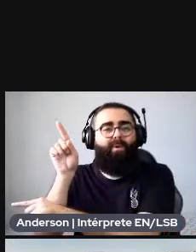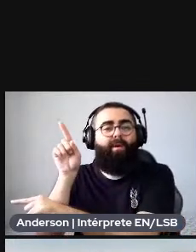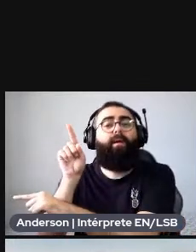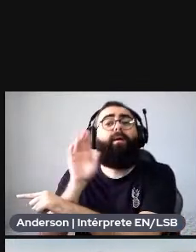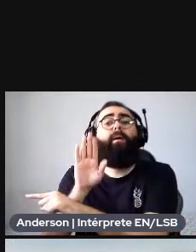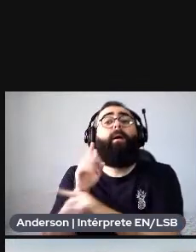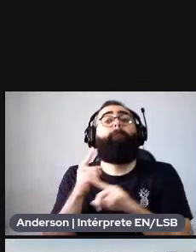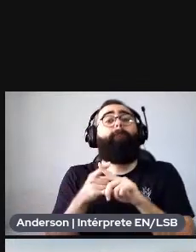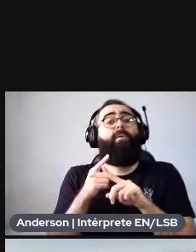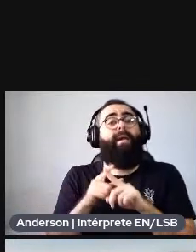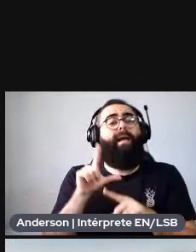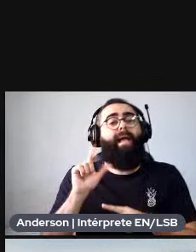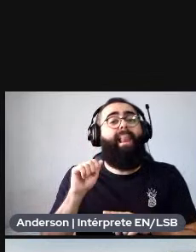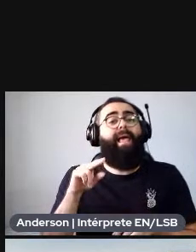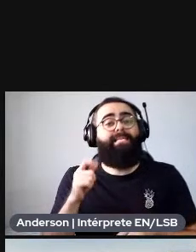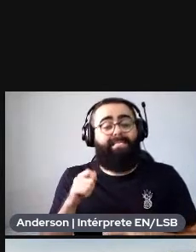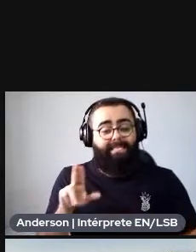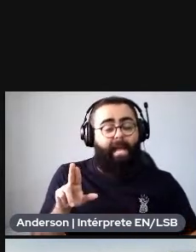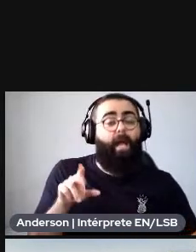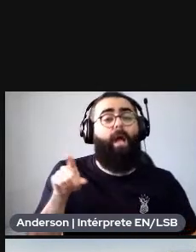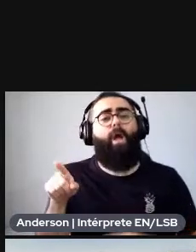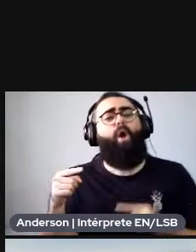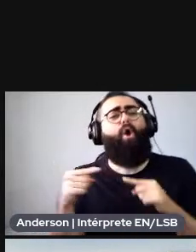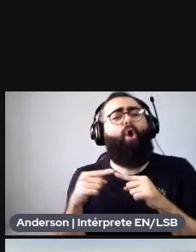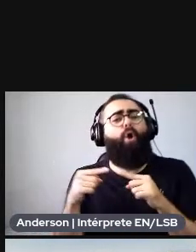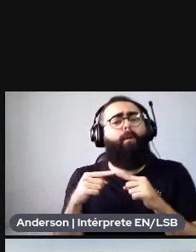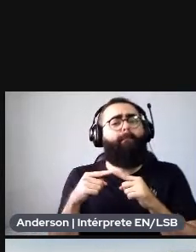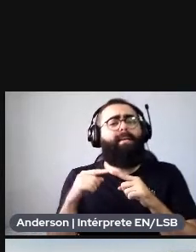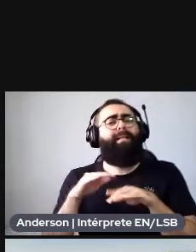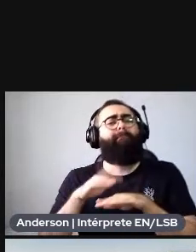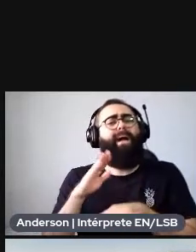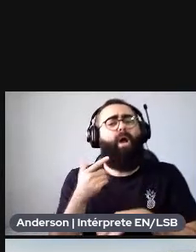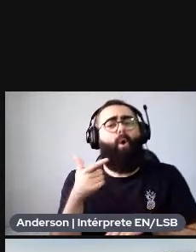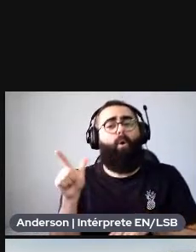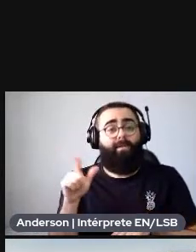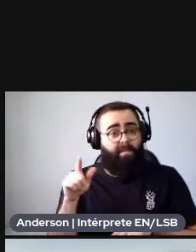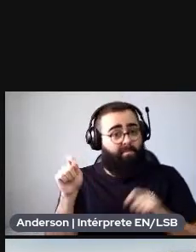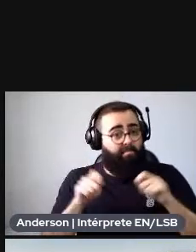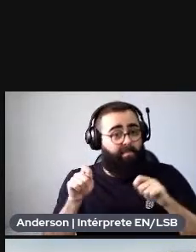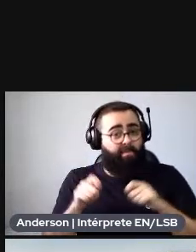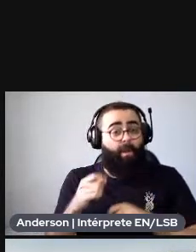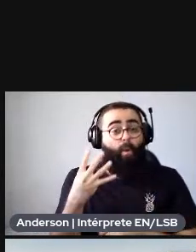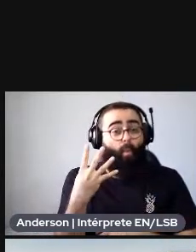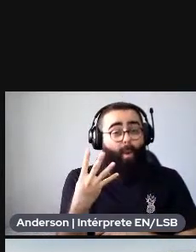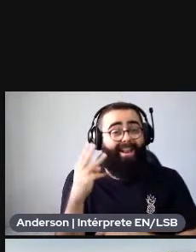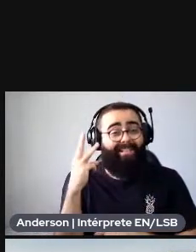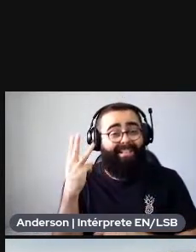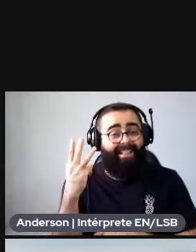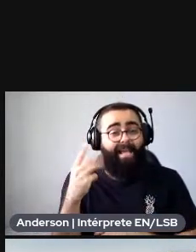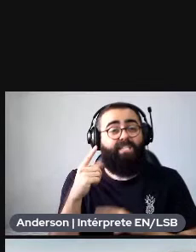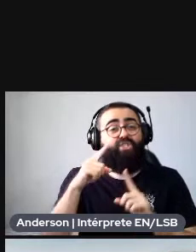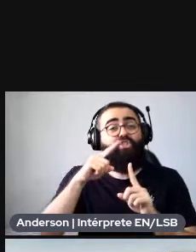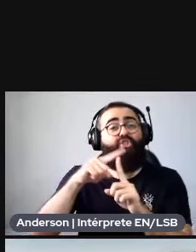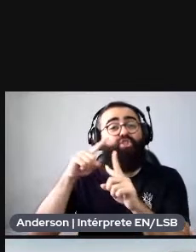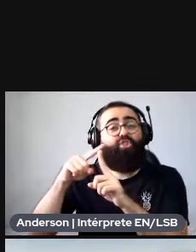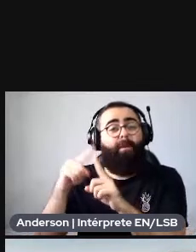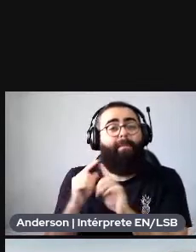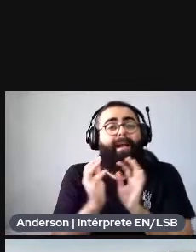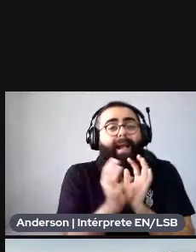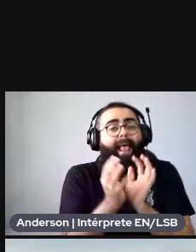with lanzar, it opens up to 43 different semantic classes. So echar is like